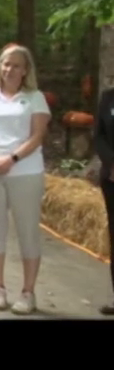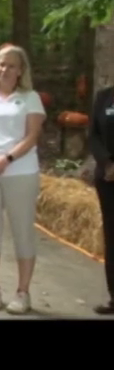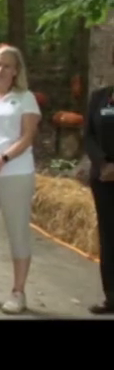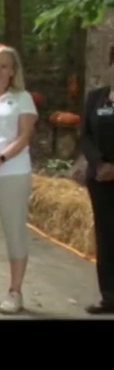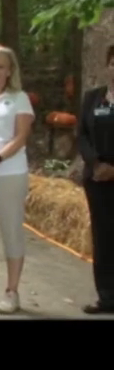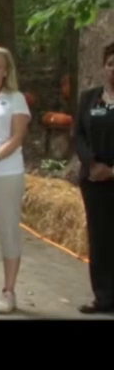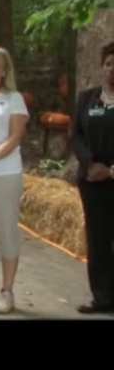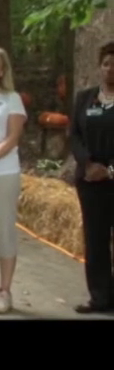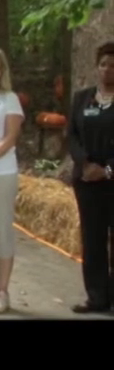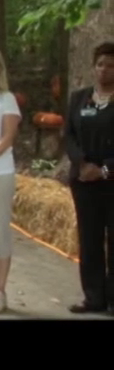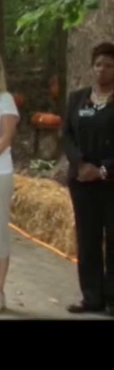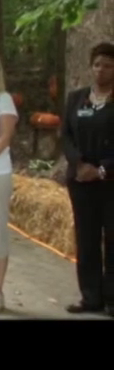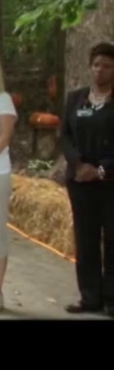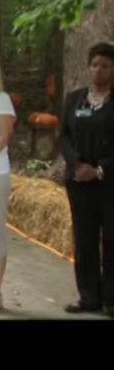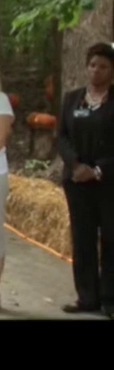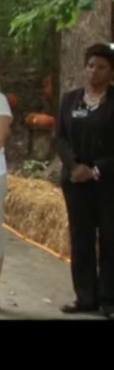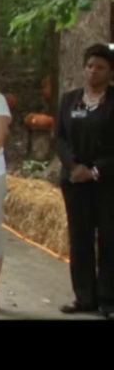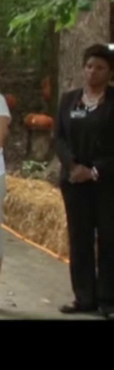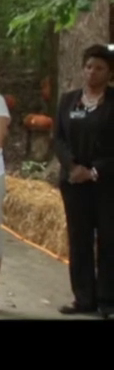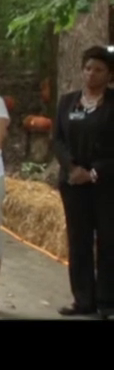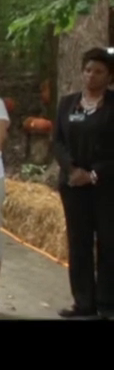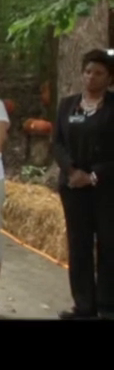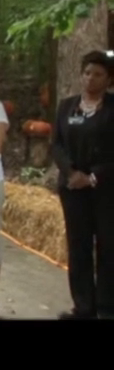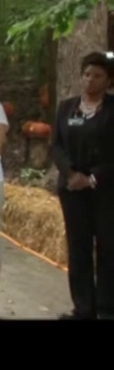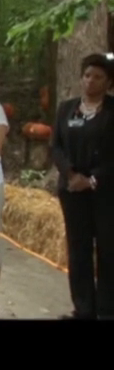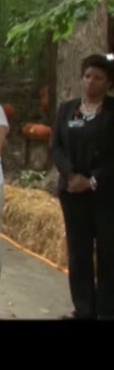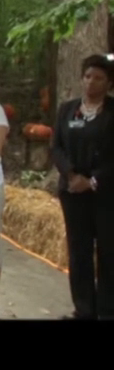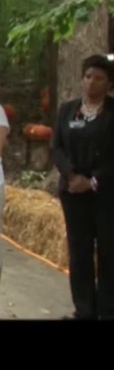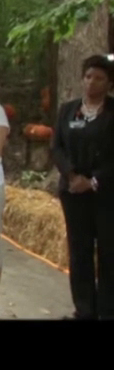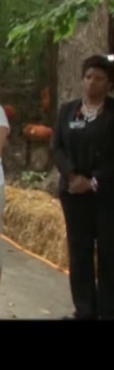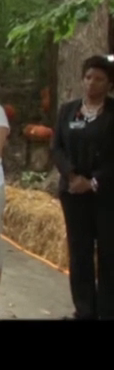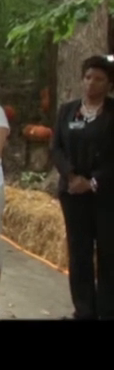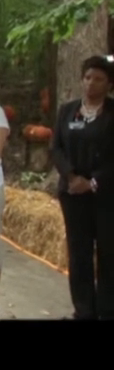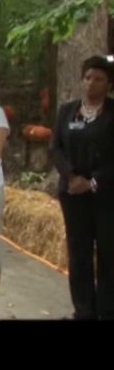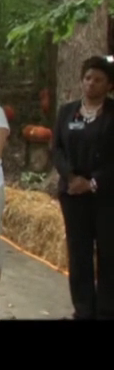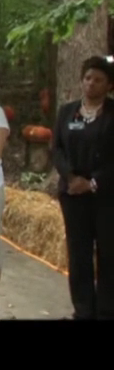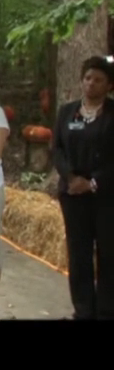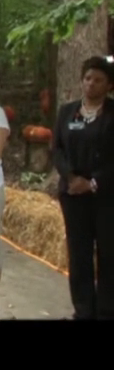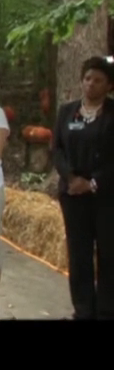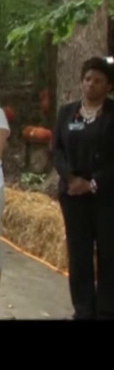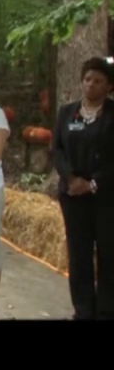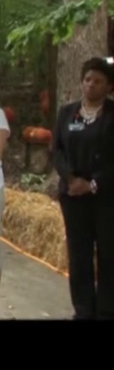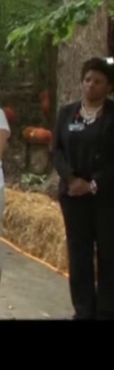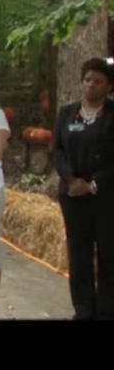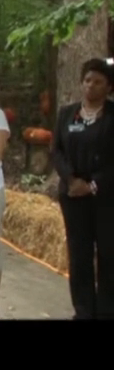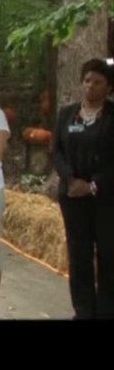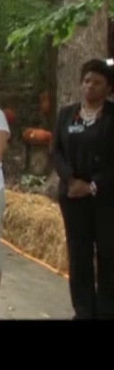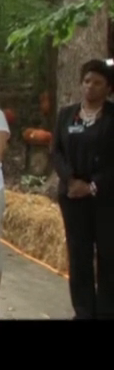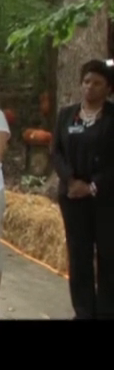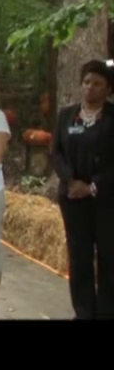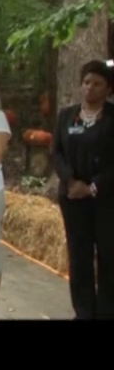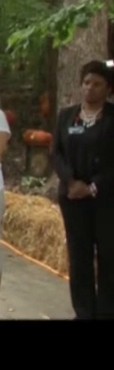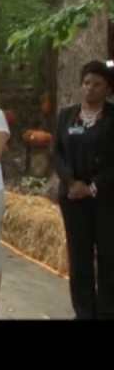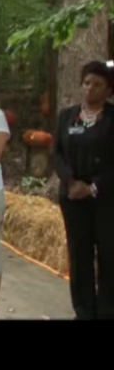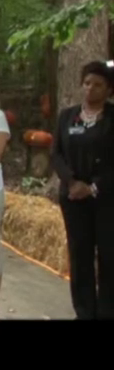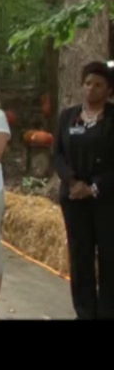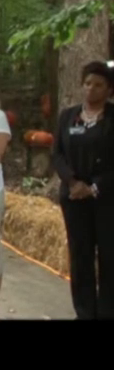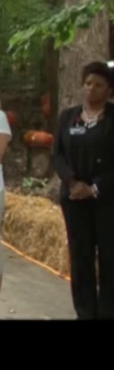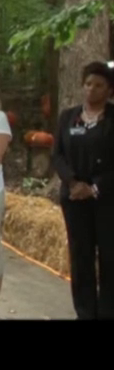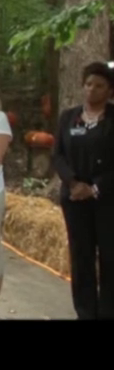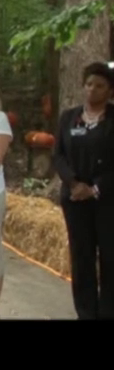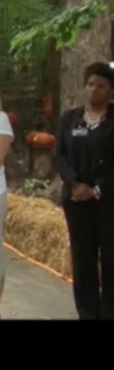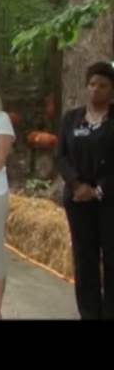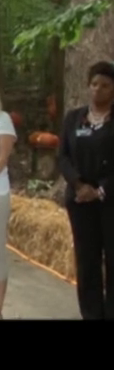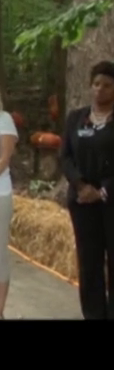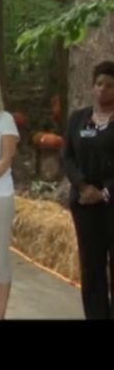big teamwork to get something like this done. It's easy to have a big idea. It's harder to make it happen. So Marty, you and your team doing this,